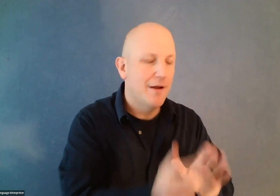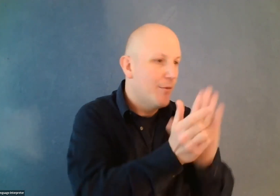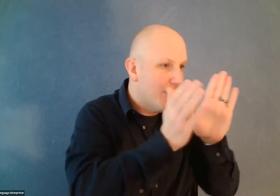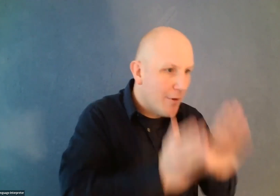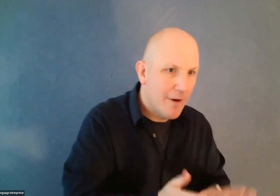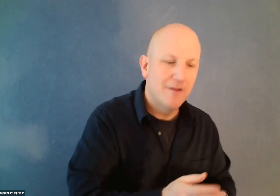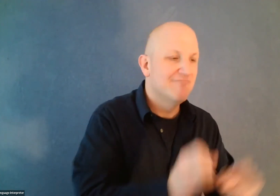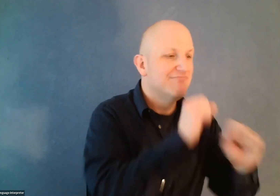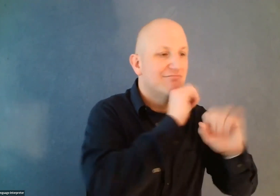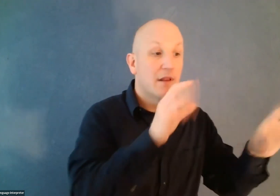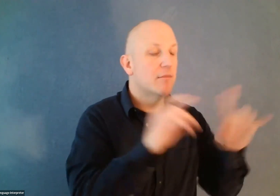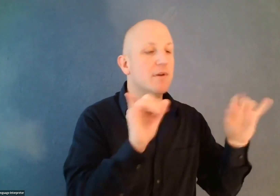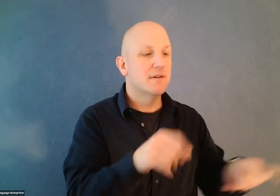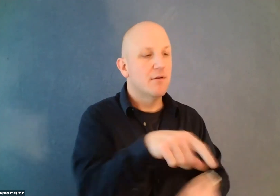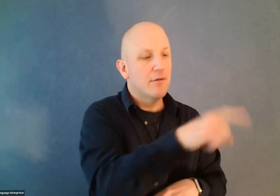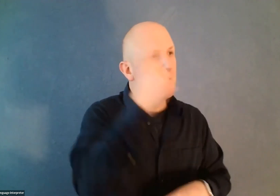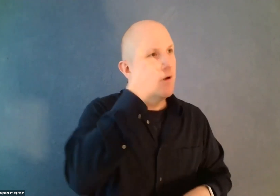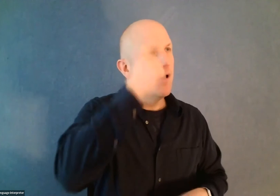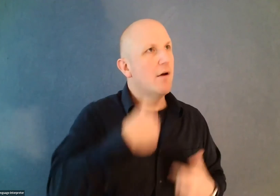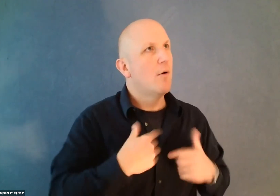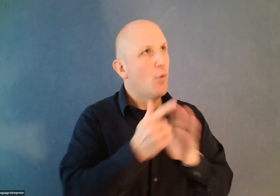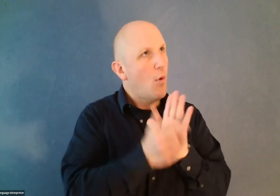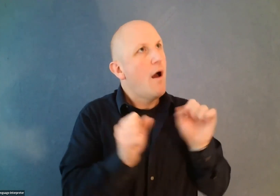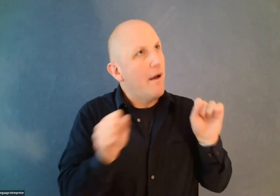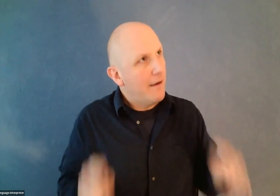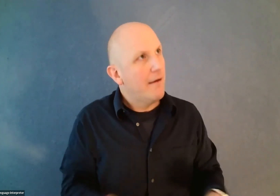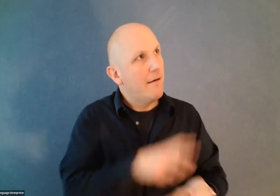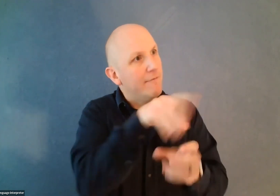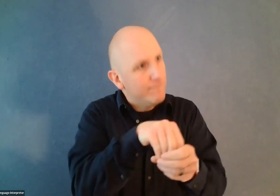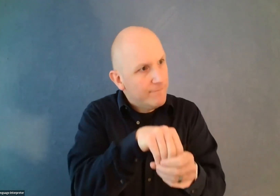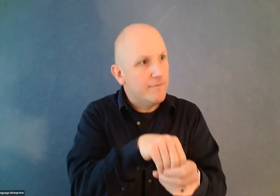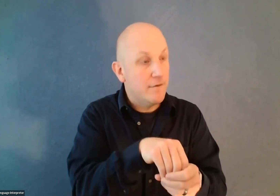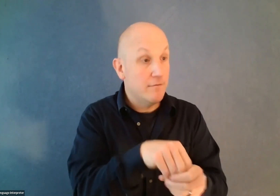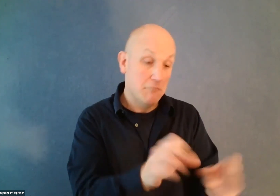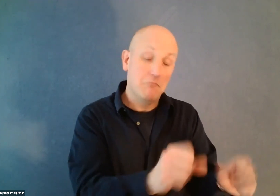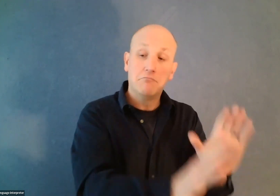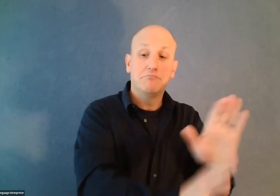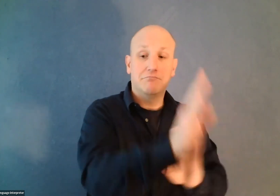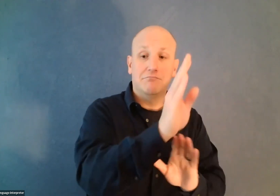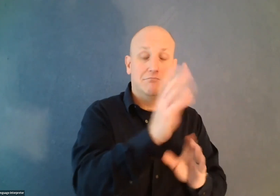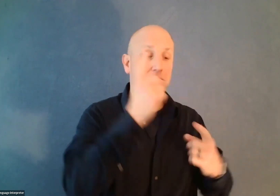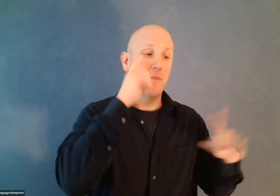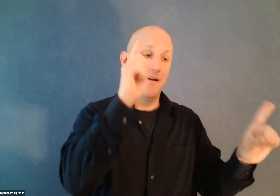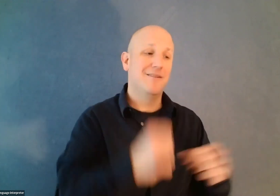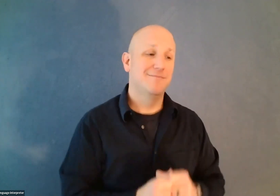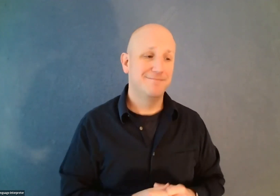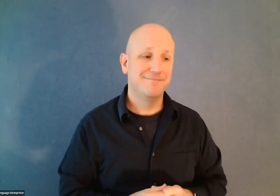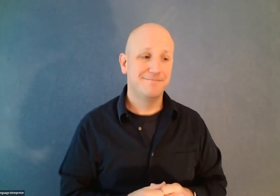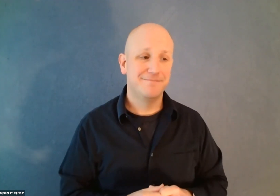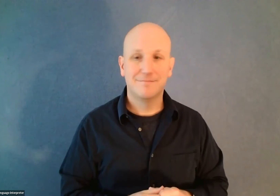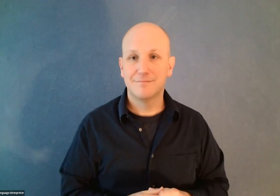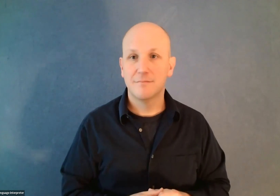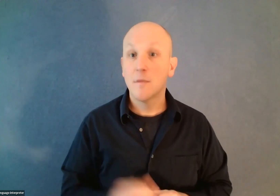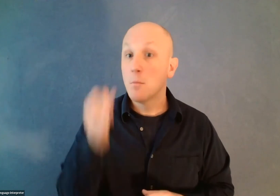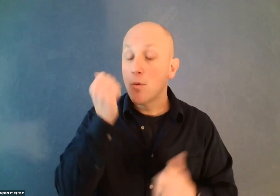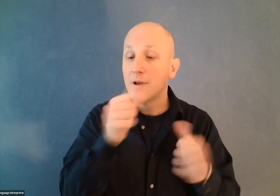option really are able to blossom given the opportunity. And I wanted to say too, if anyone in the audience